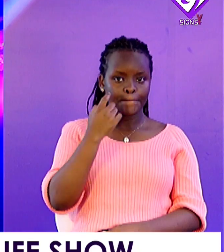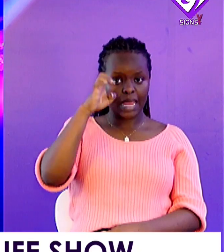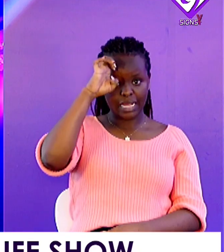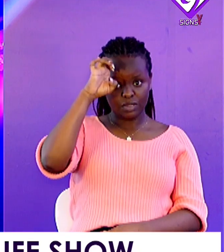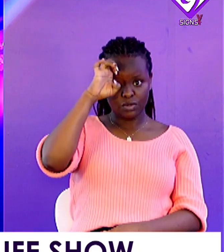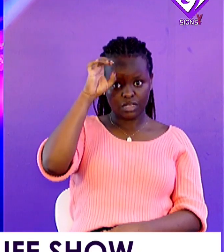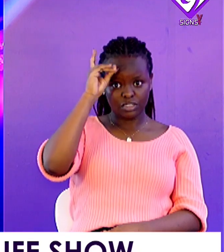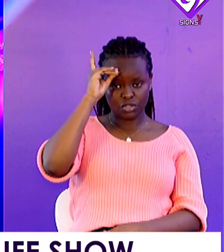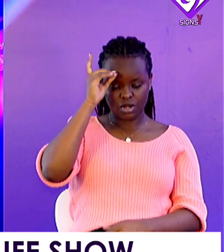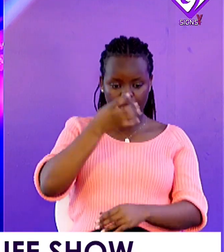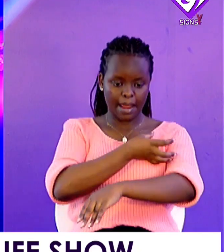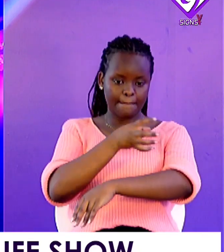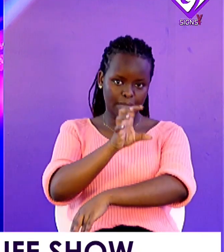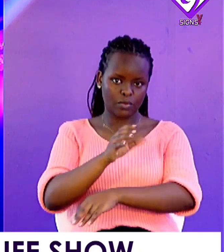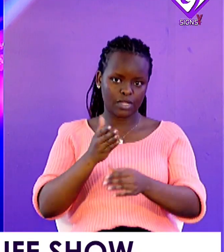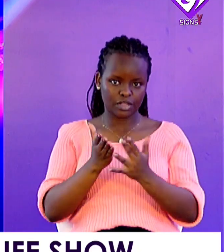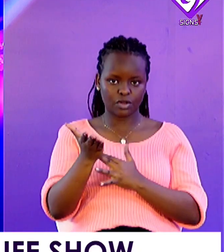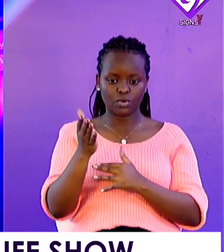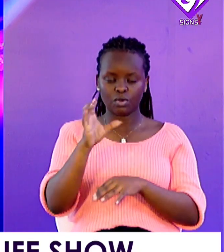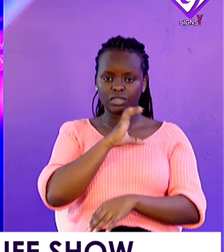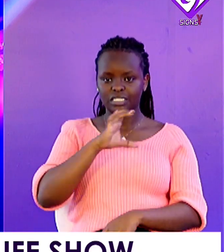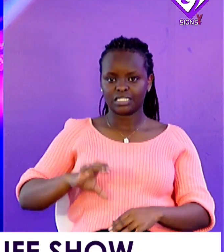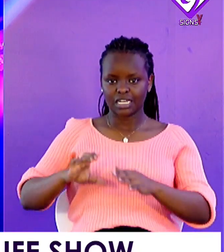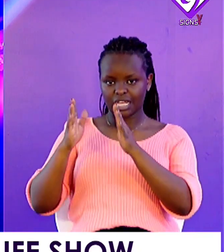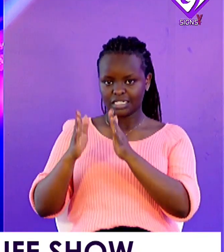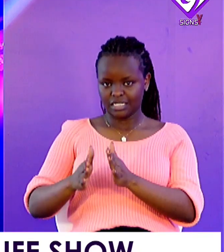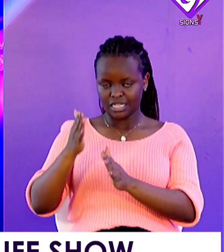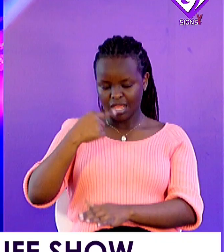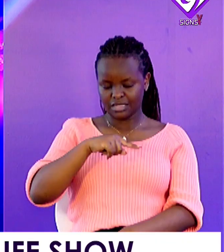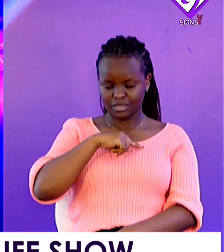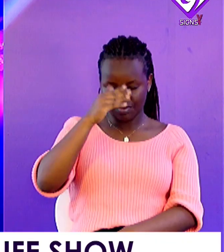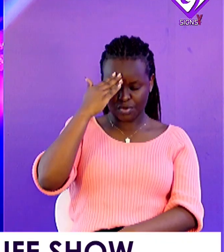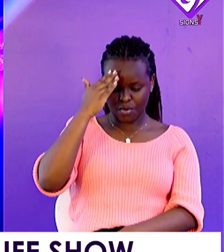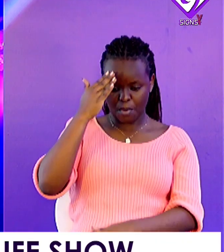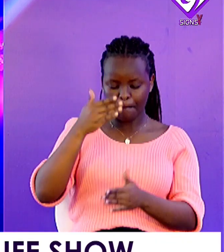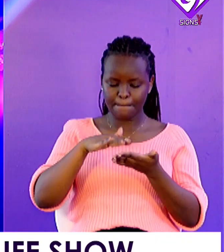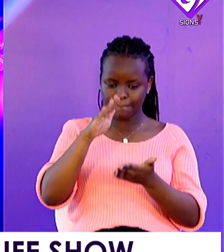was empowered through Christianity. We know that most of the